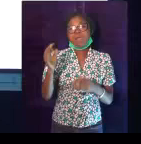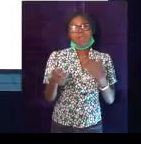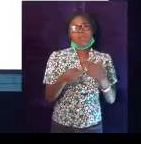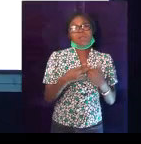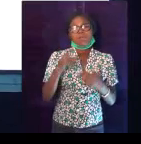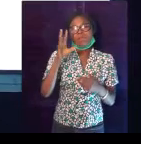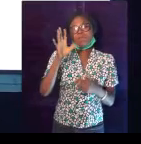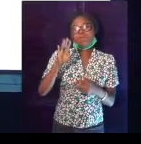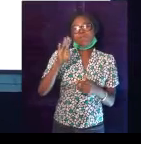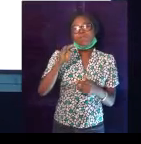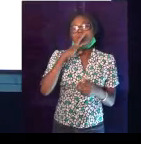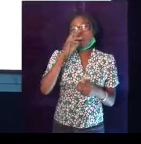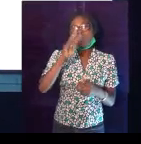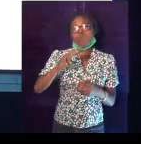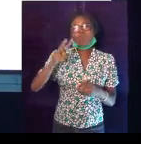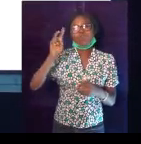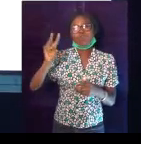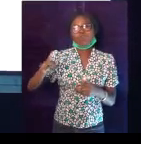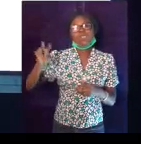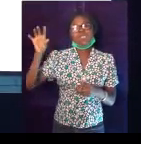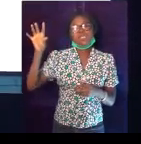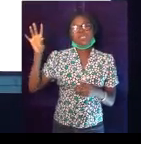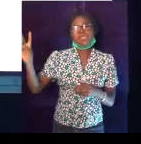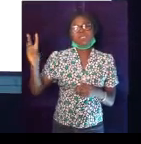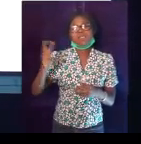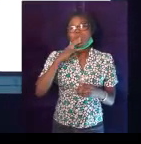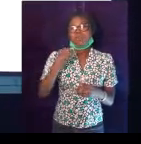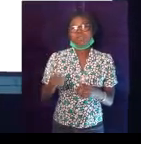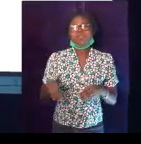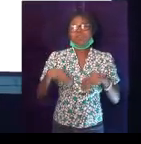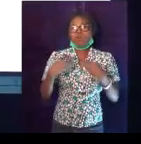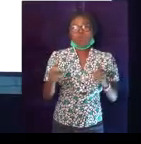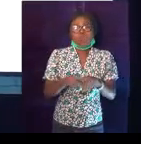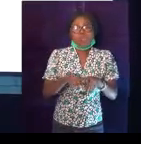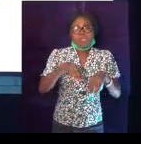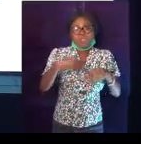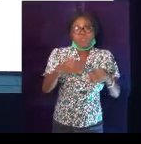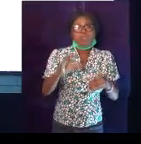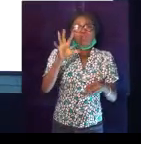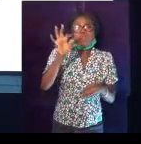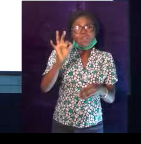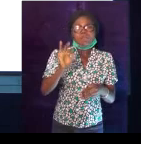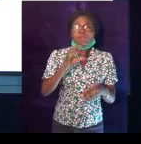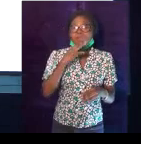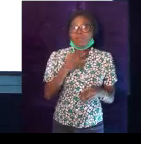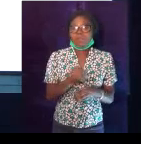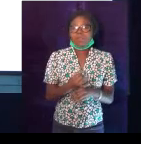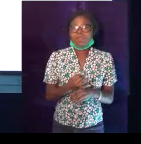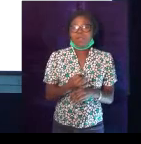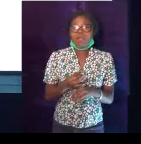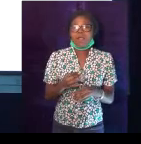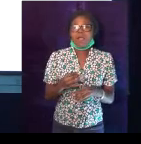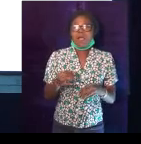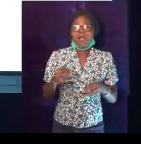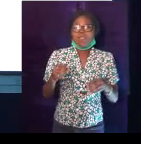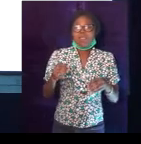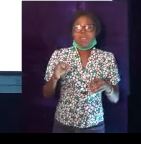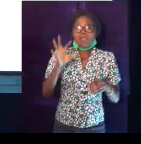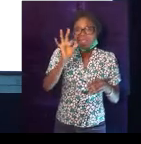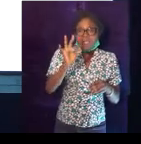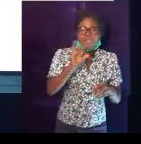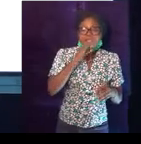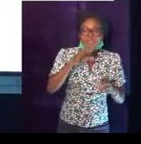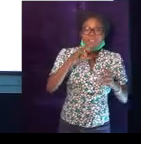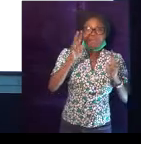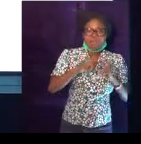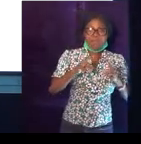9 times 14 is 126. 126 gives you 9. So you see, magic is 9 is a